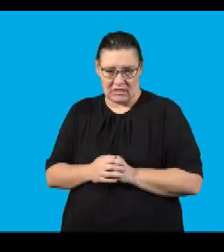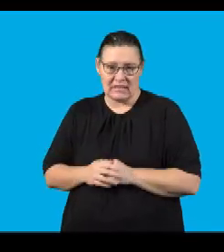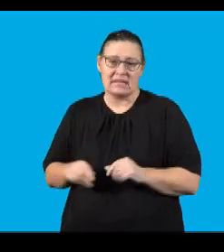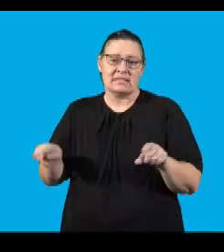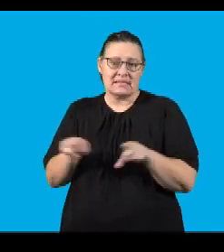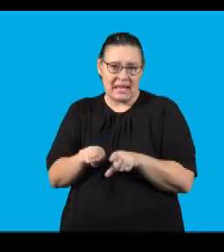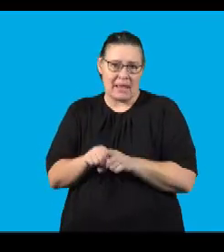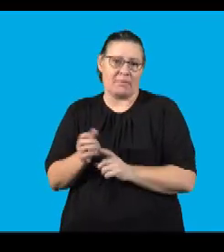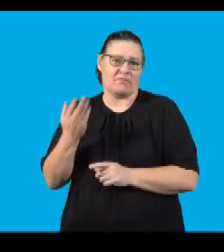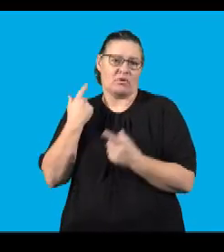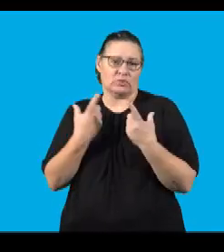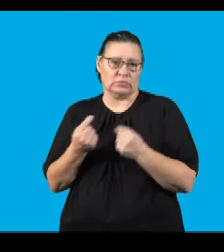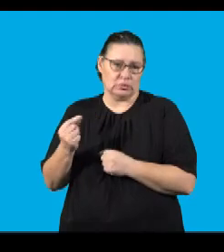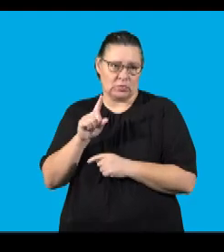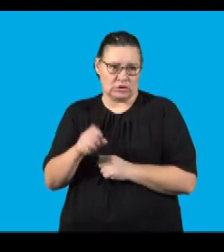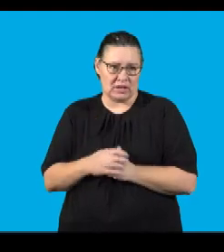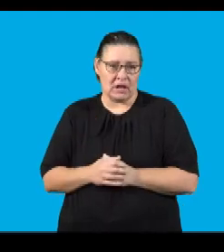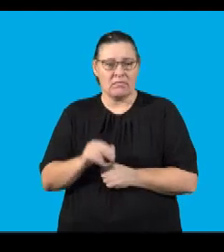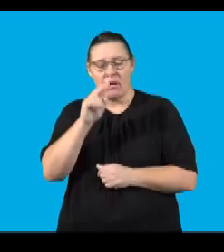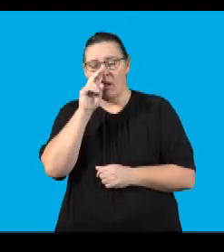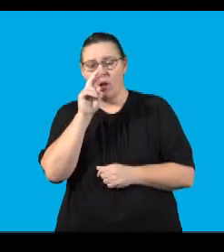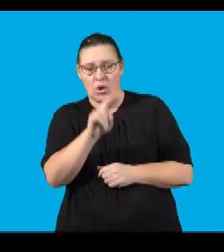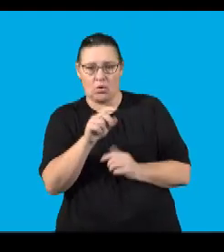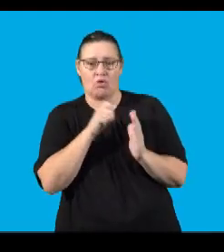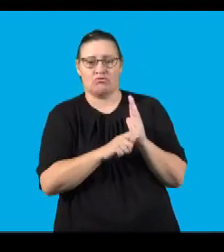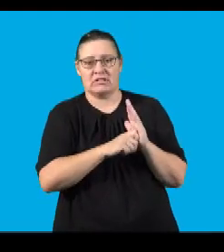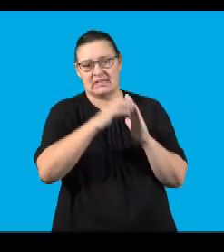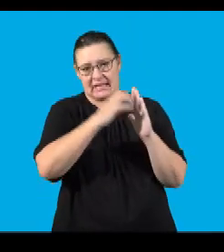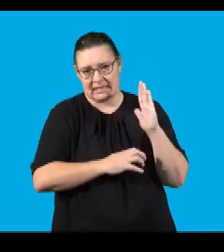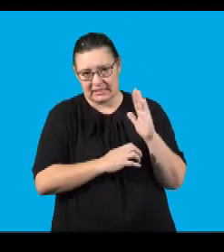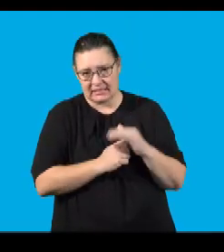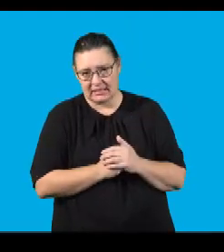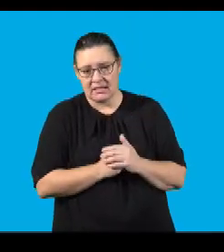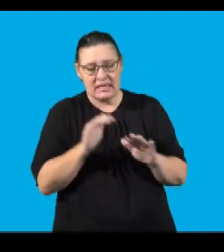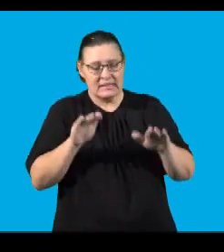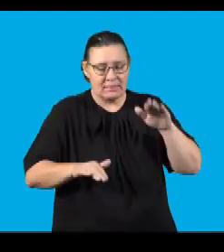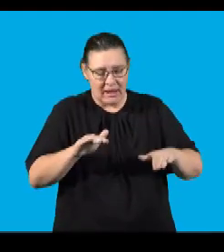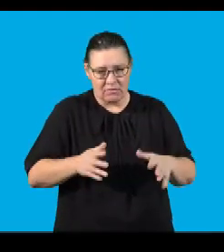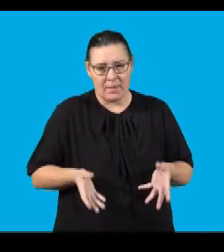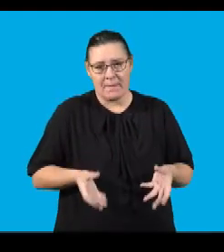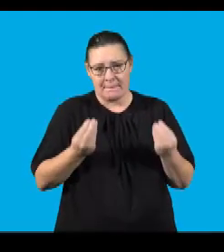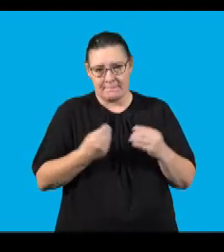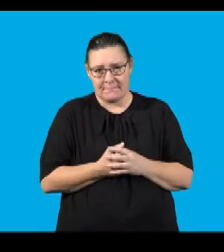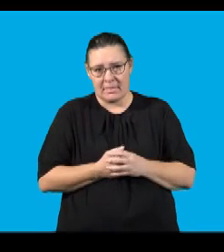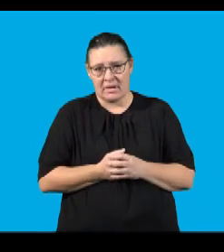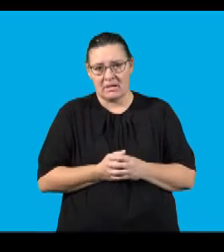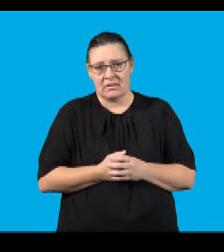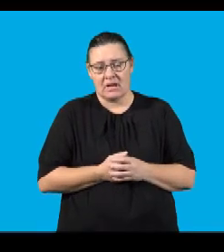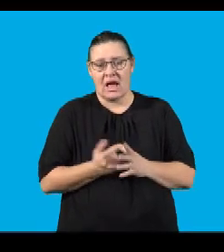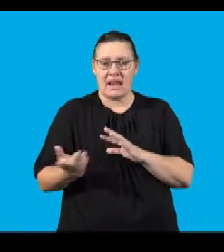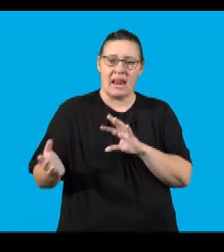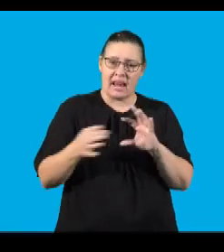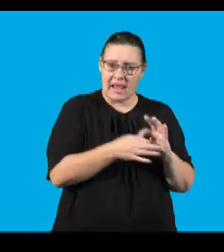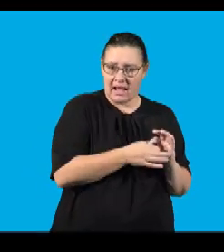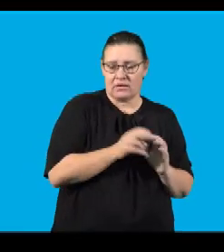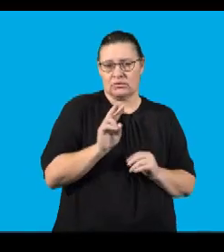The same thing we did in the previous question. You will look at the written text, you will find similarities that link